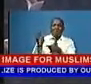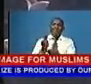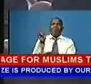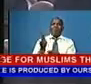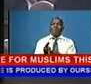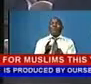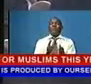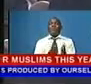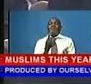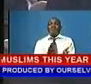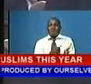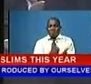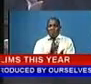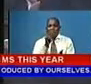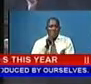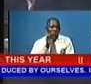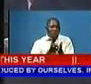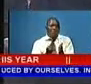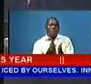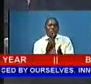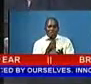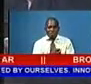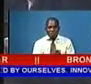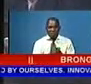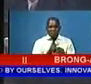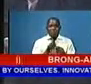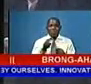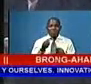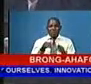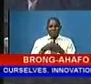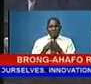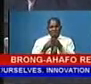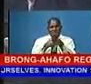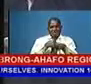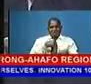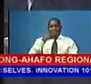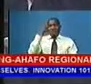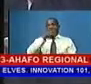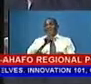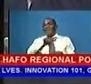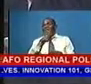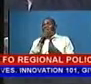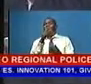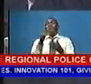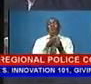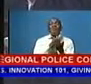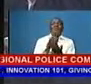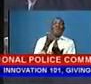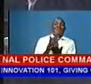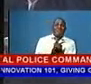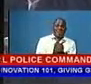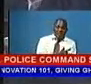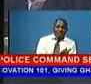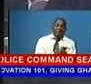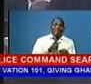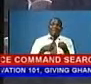used it only once, we moved it to this category. And therefore, my understanding is that any list would relate